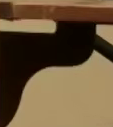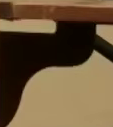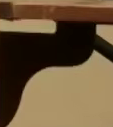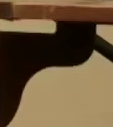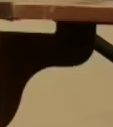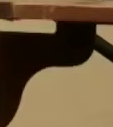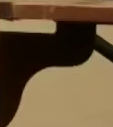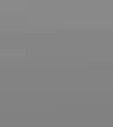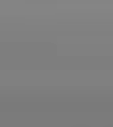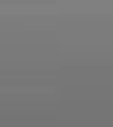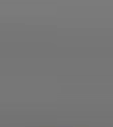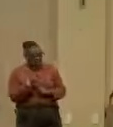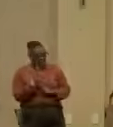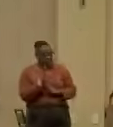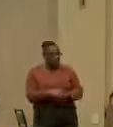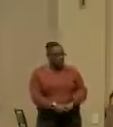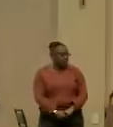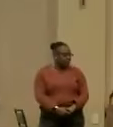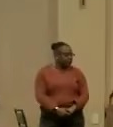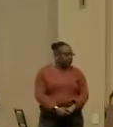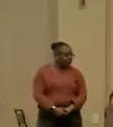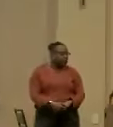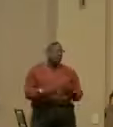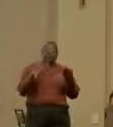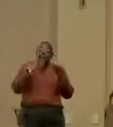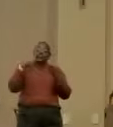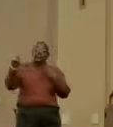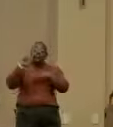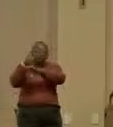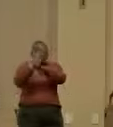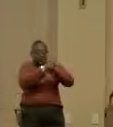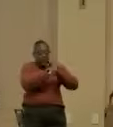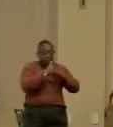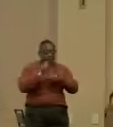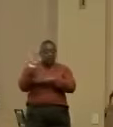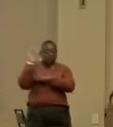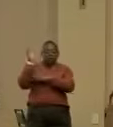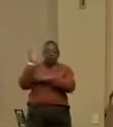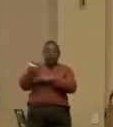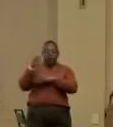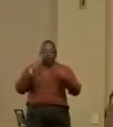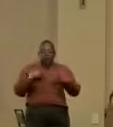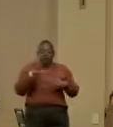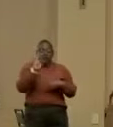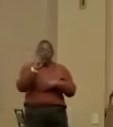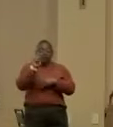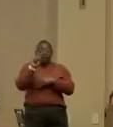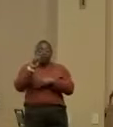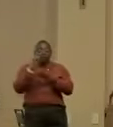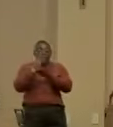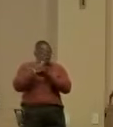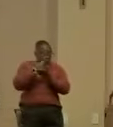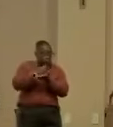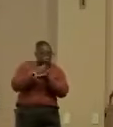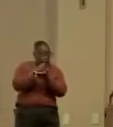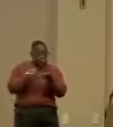Thank you so much for the organizers and inviting us to give a presentation. As mentioned, I'm from Fate Therapeutics, where